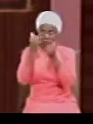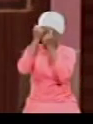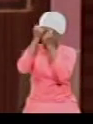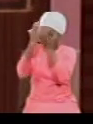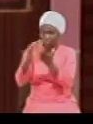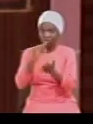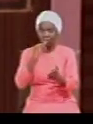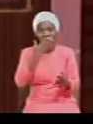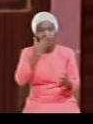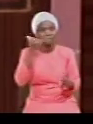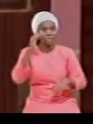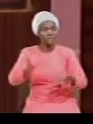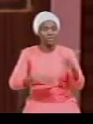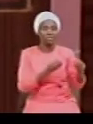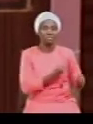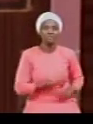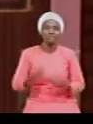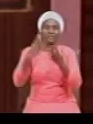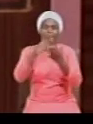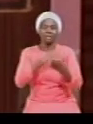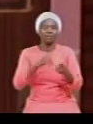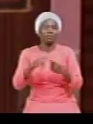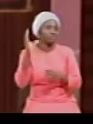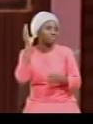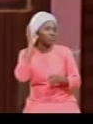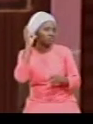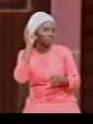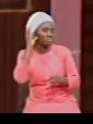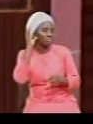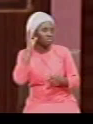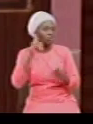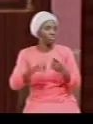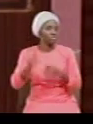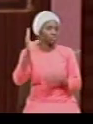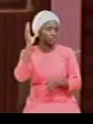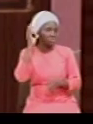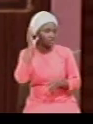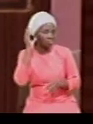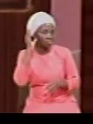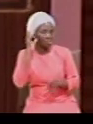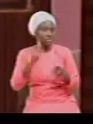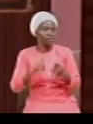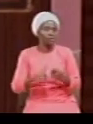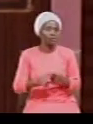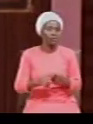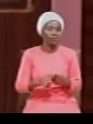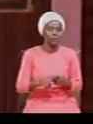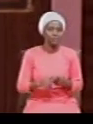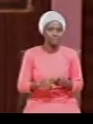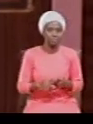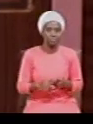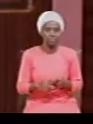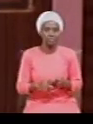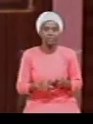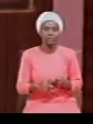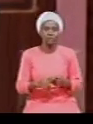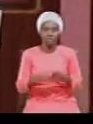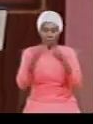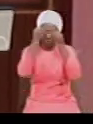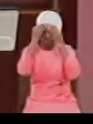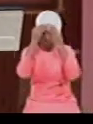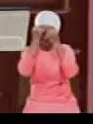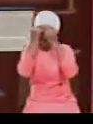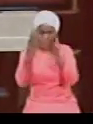than sacrifice, and to hearken, to listen, and to heed, than the fat